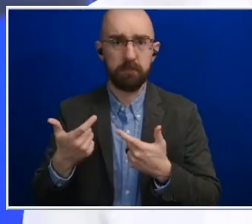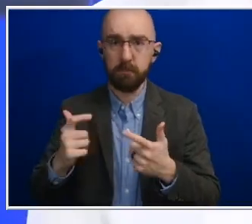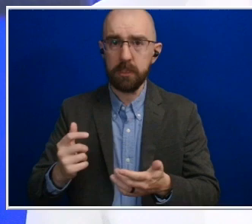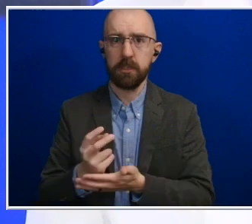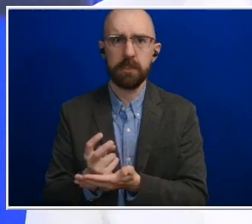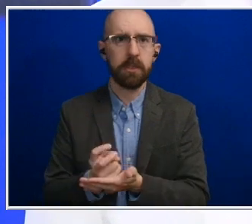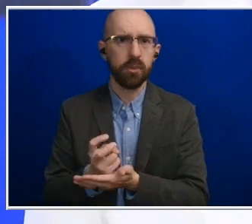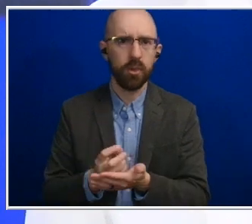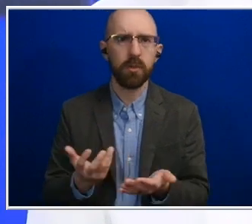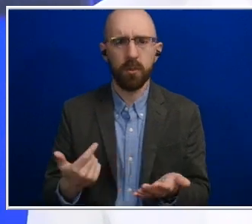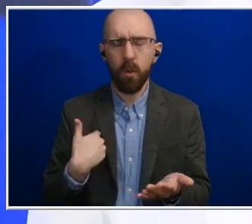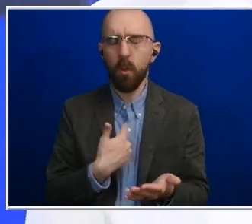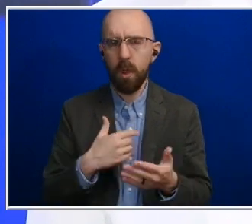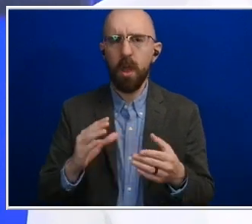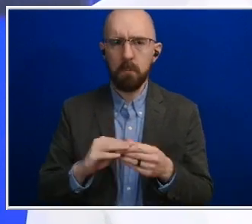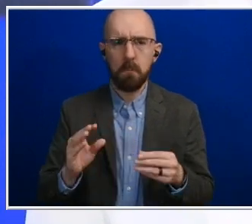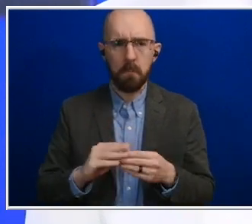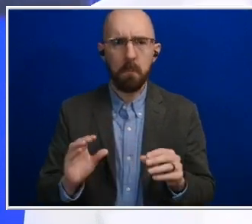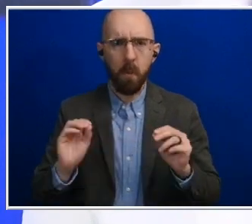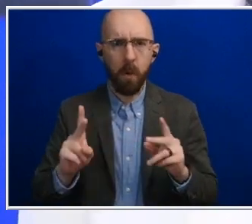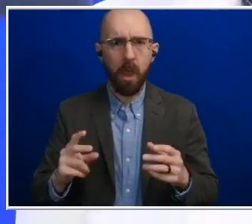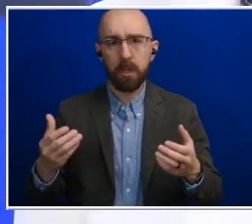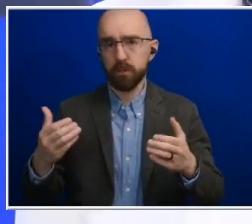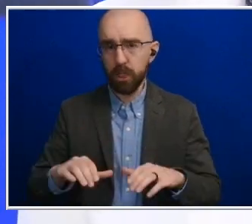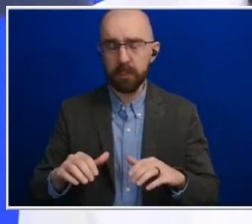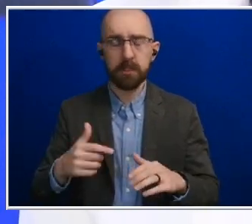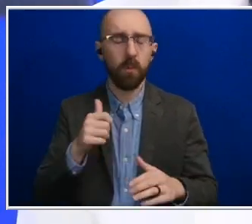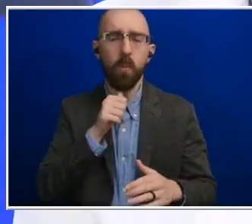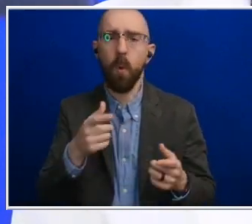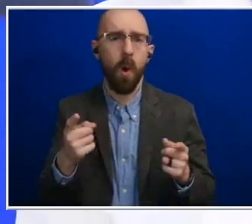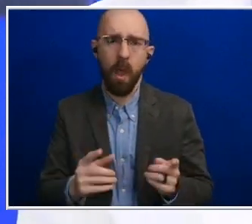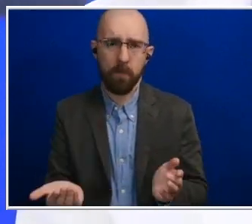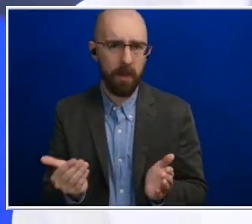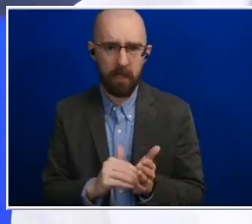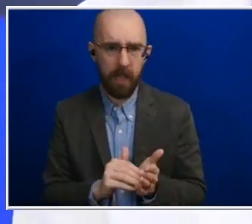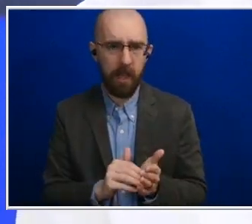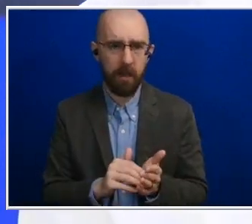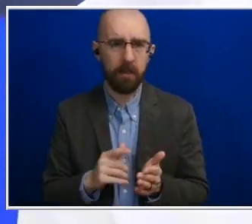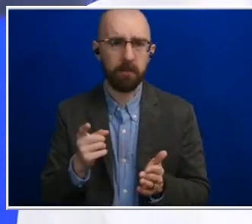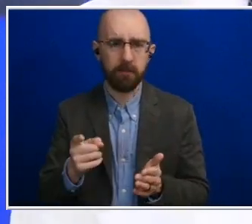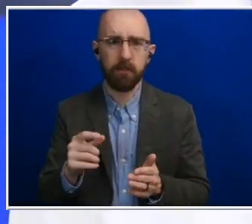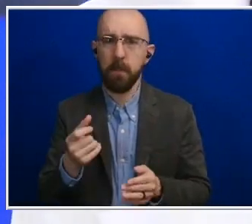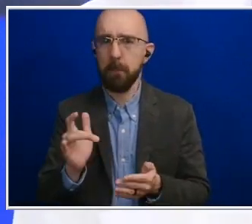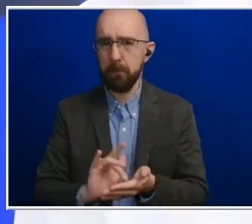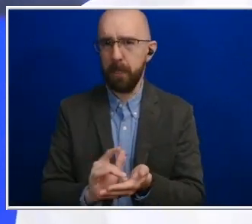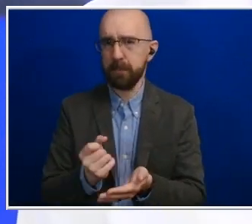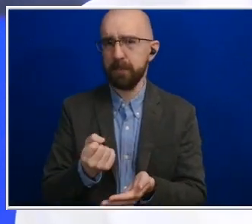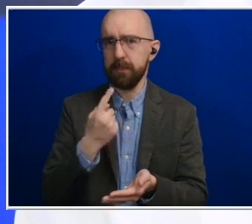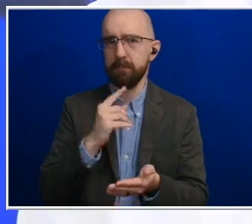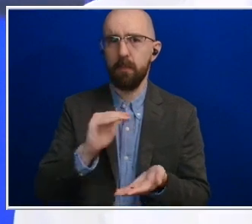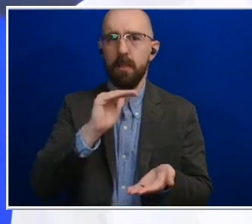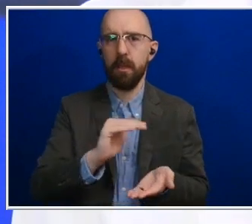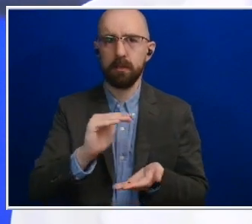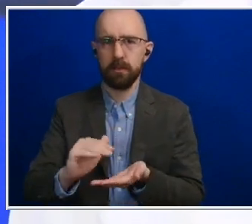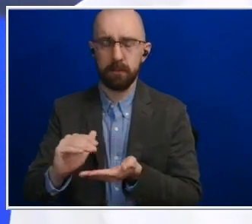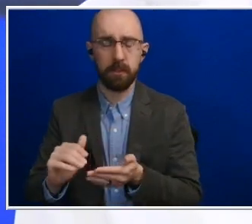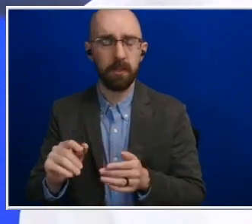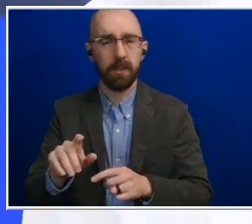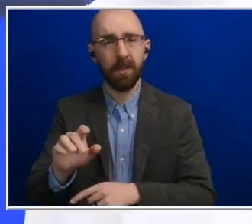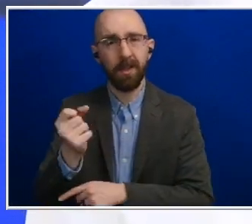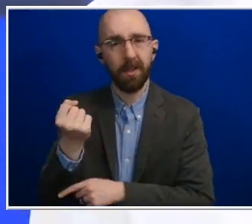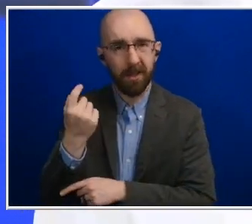we said, okay, chances are with you that it won't happen again, taper you off of medication. but with the but of, if you